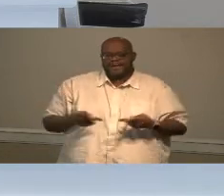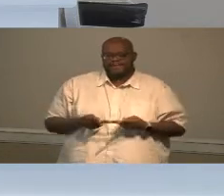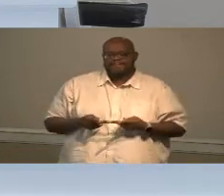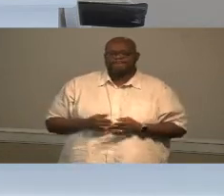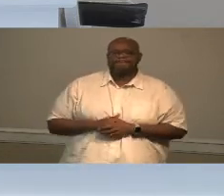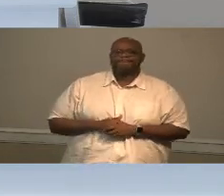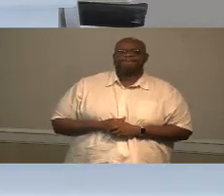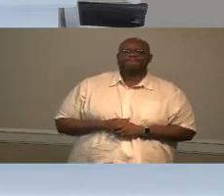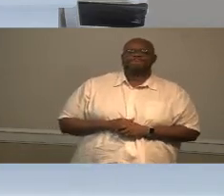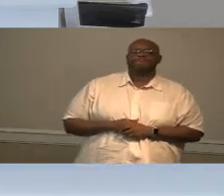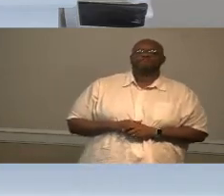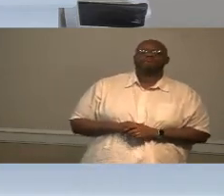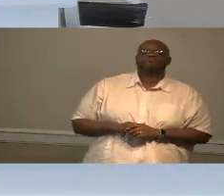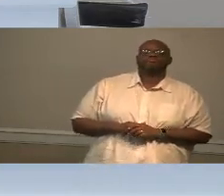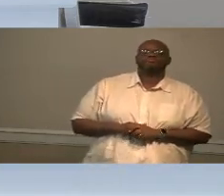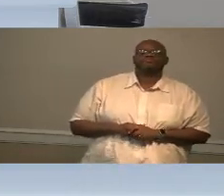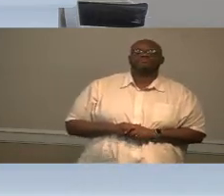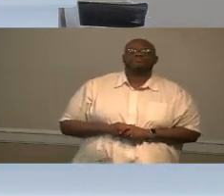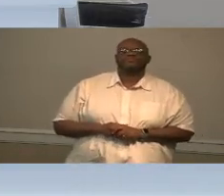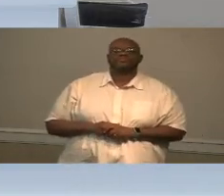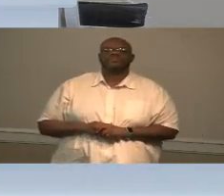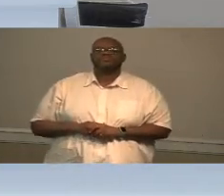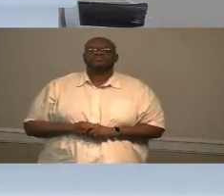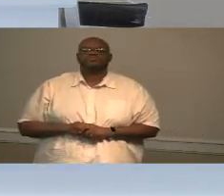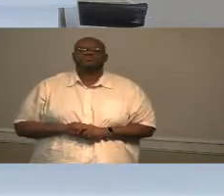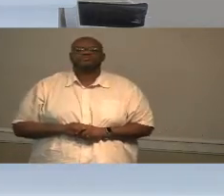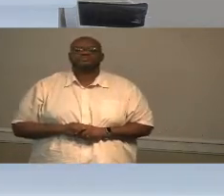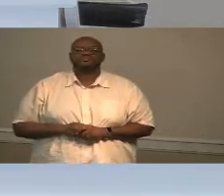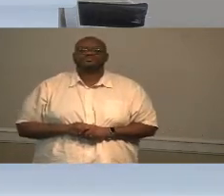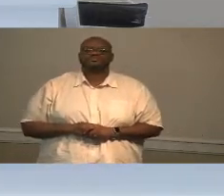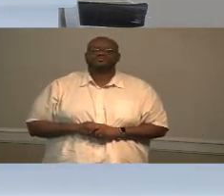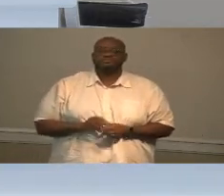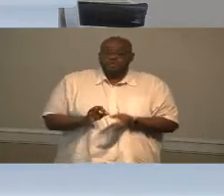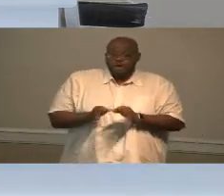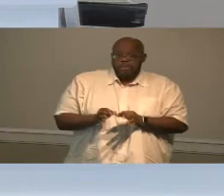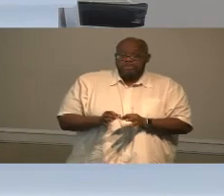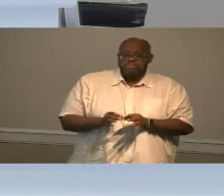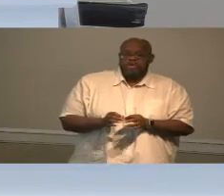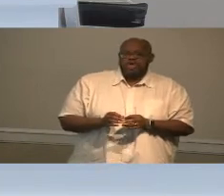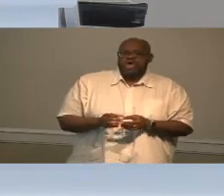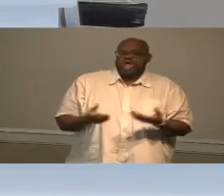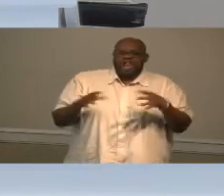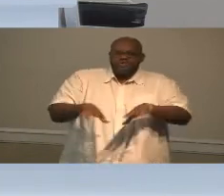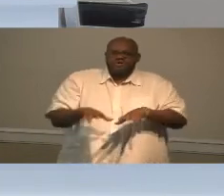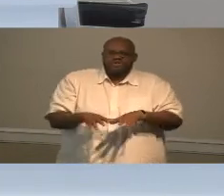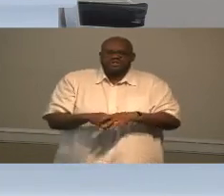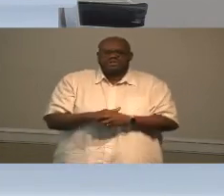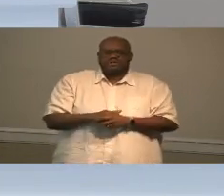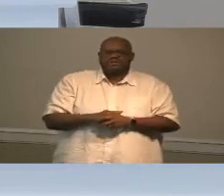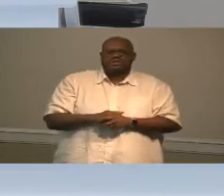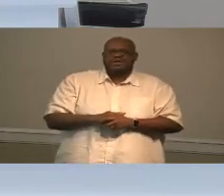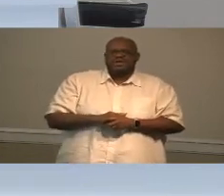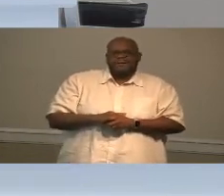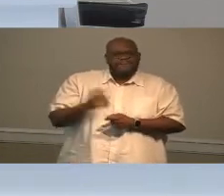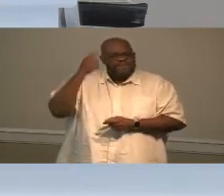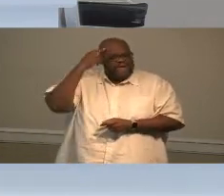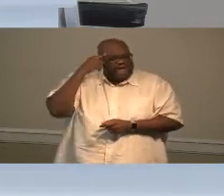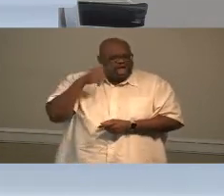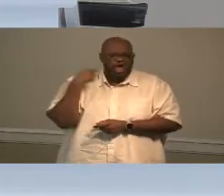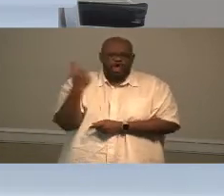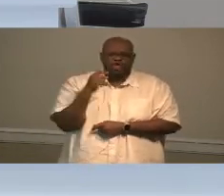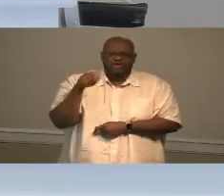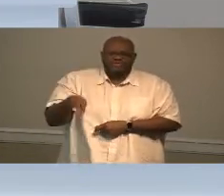In other words, I don't want you to bask in this success. There's more to be done. There are